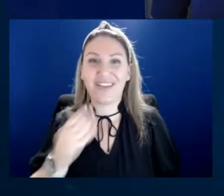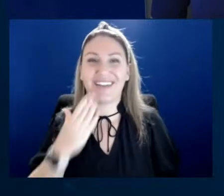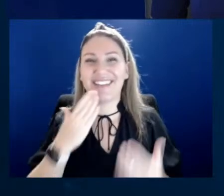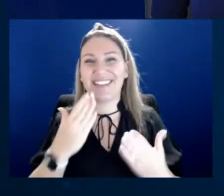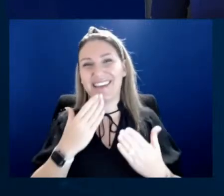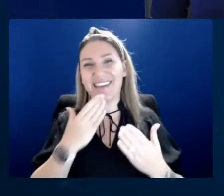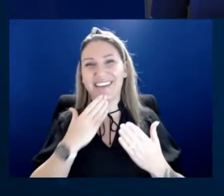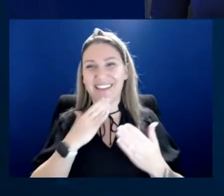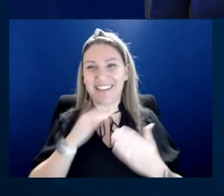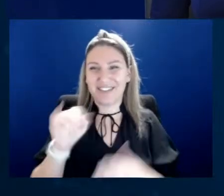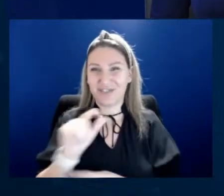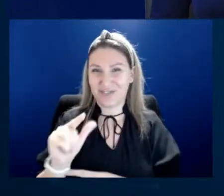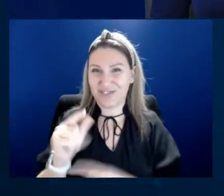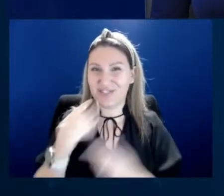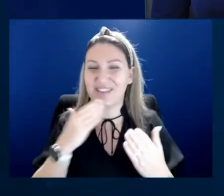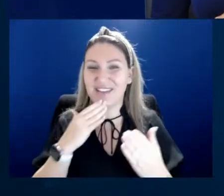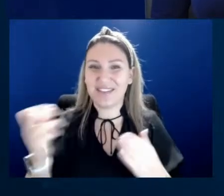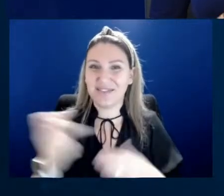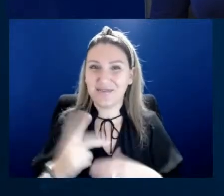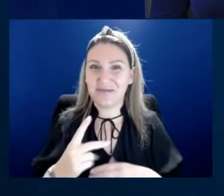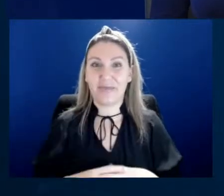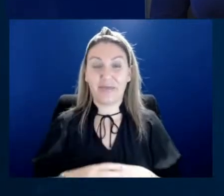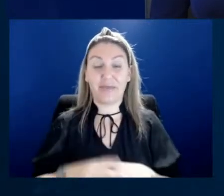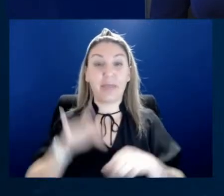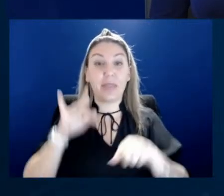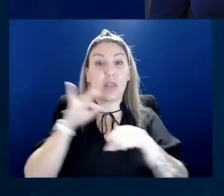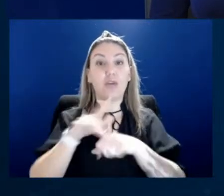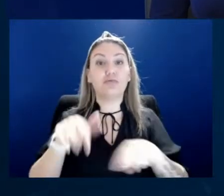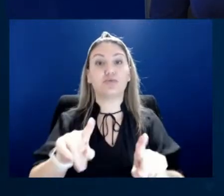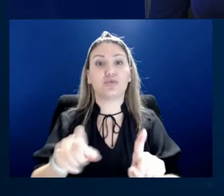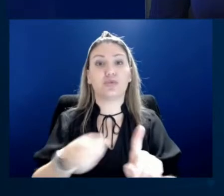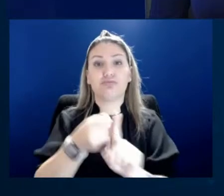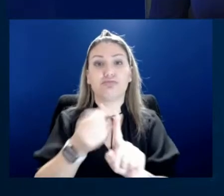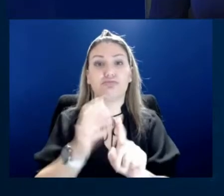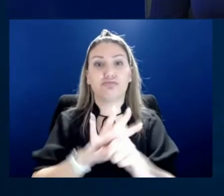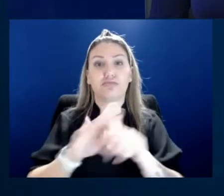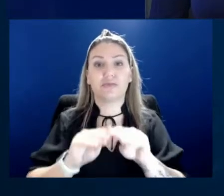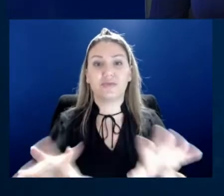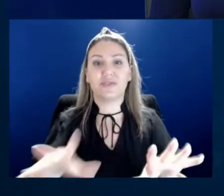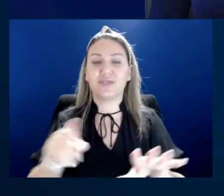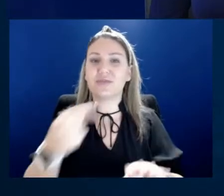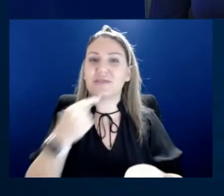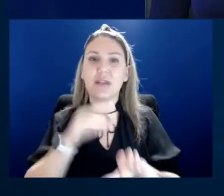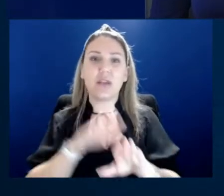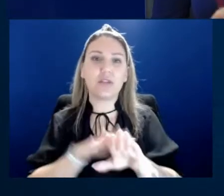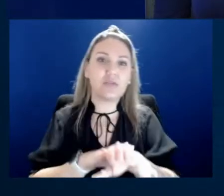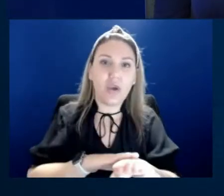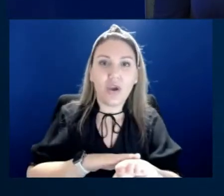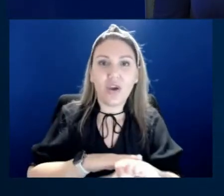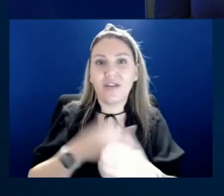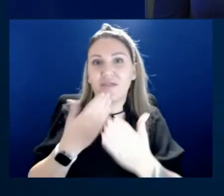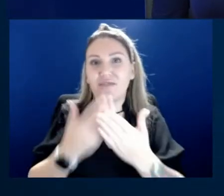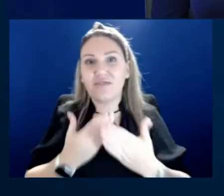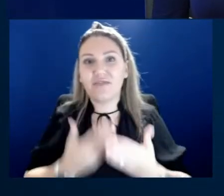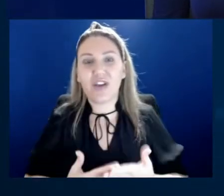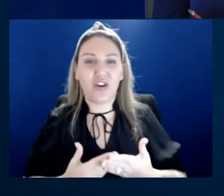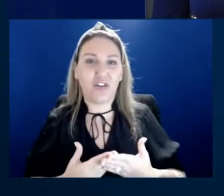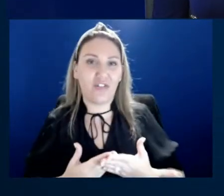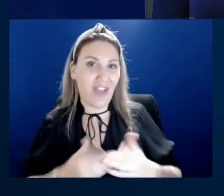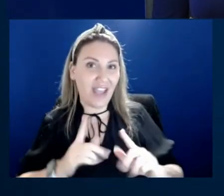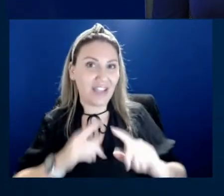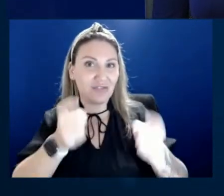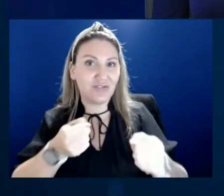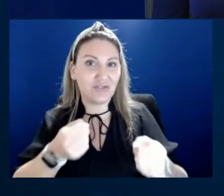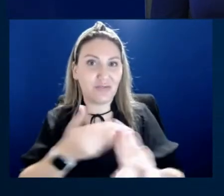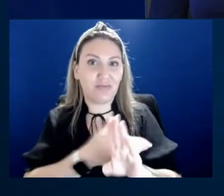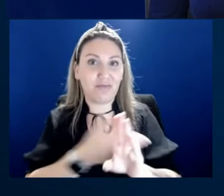back. Earlier in the pandemic, you told us to slow down and be sure to verify a charity before giving. Remind us how